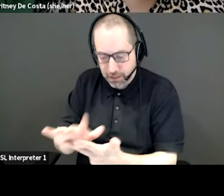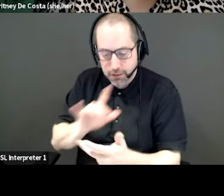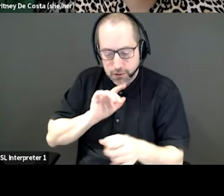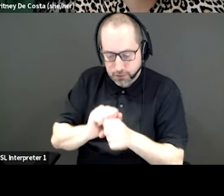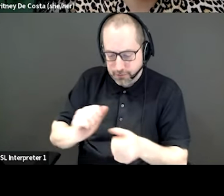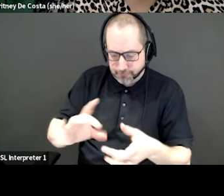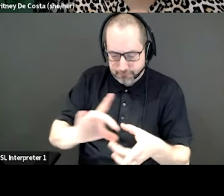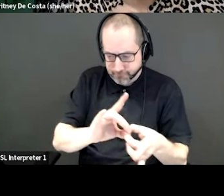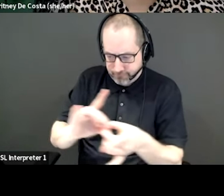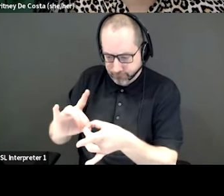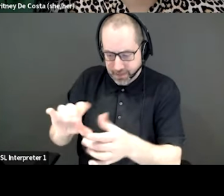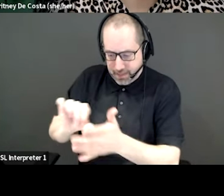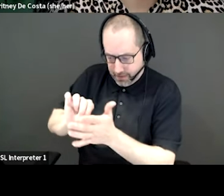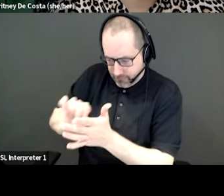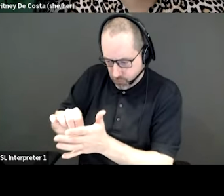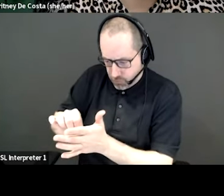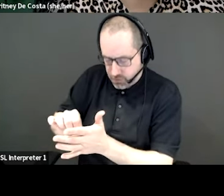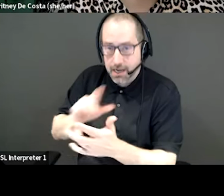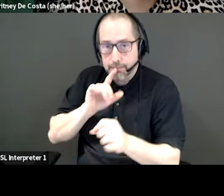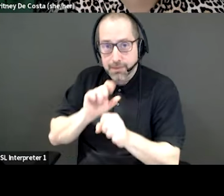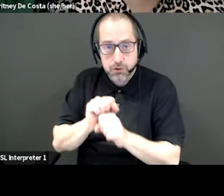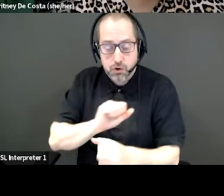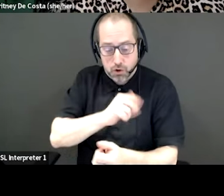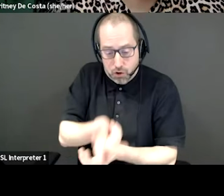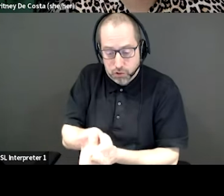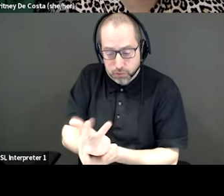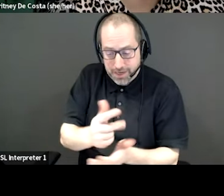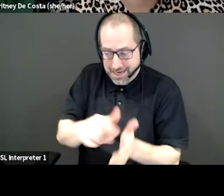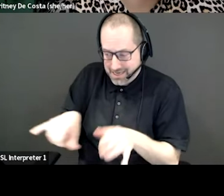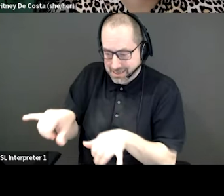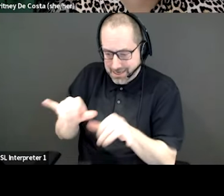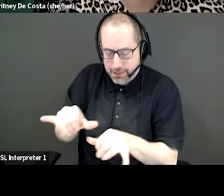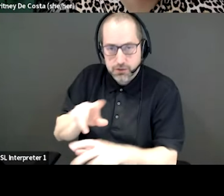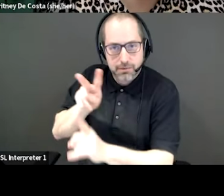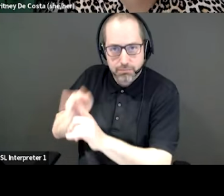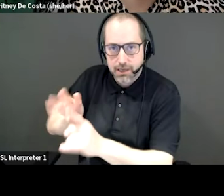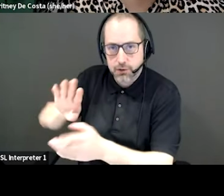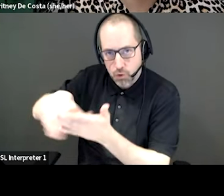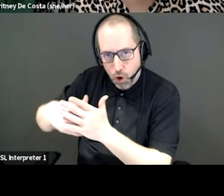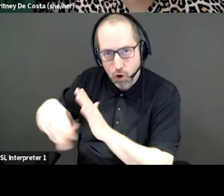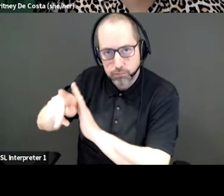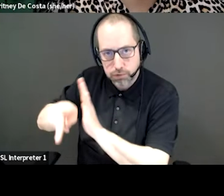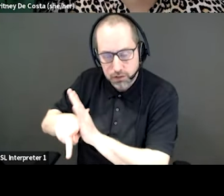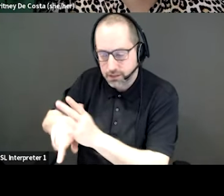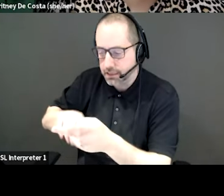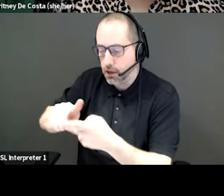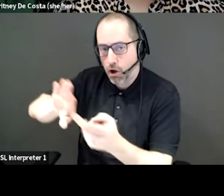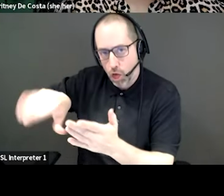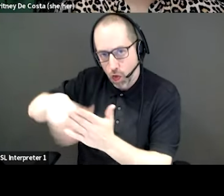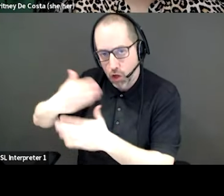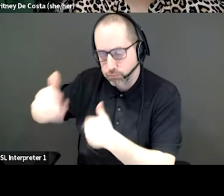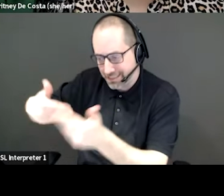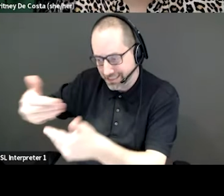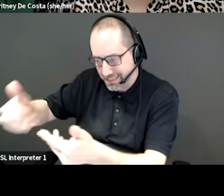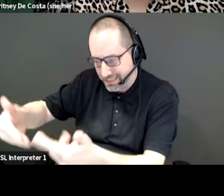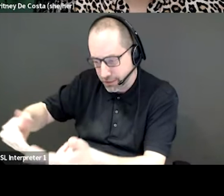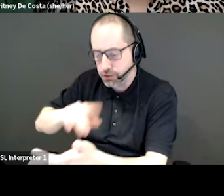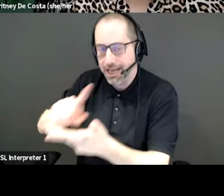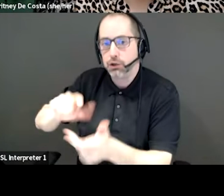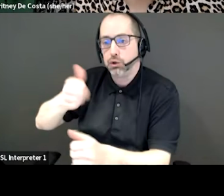that all three standards apply to all policies, procedures, and to every party. There's often a